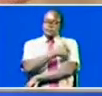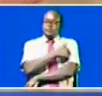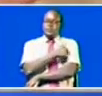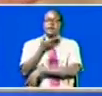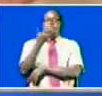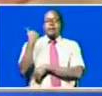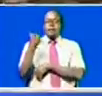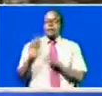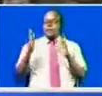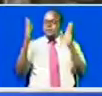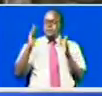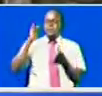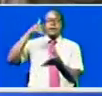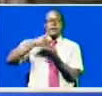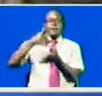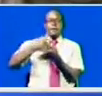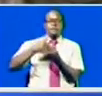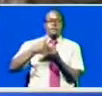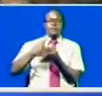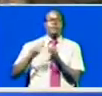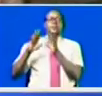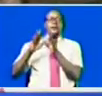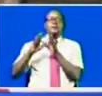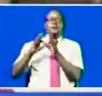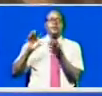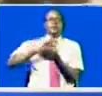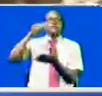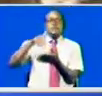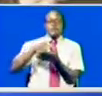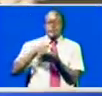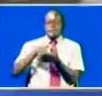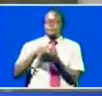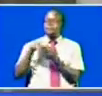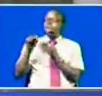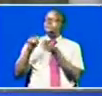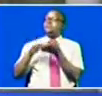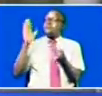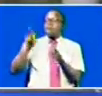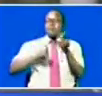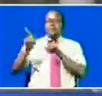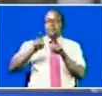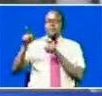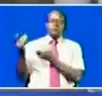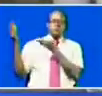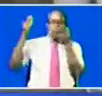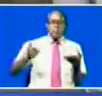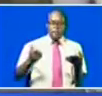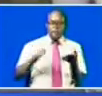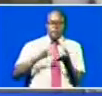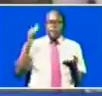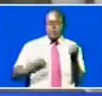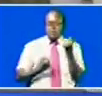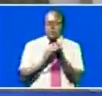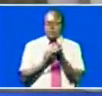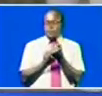held at the Magarini Cultural Center. Their visit comes on the eve of the high tourism season, which is expected to create a booming business